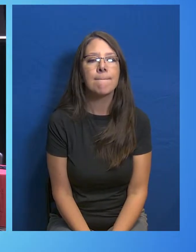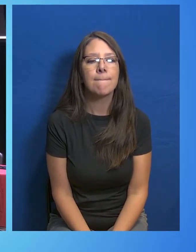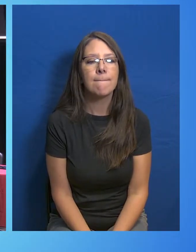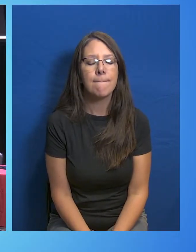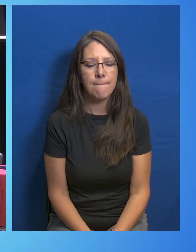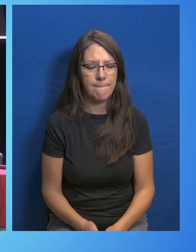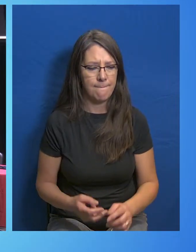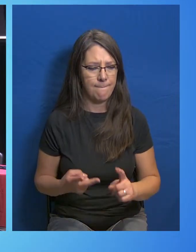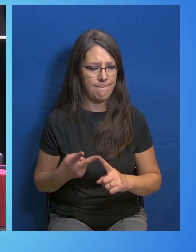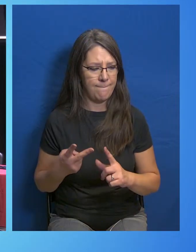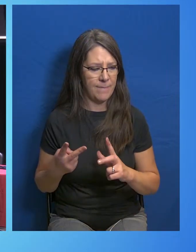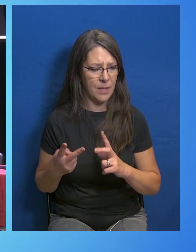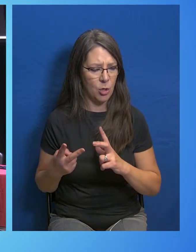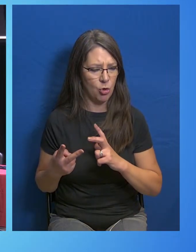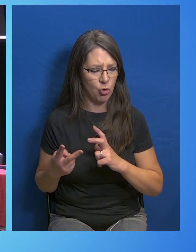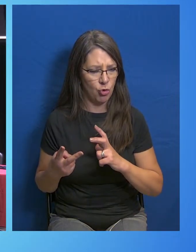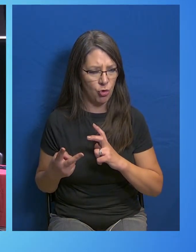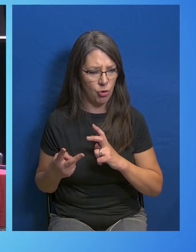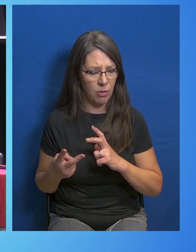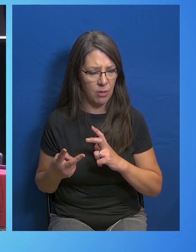Yes, this is Earl.